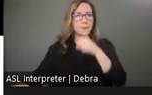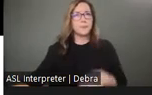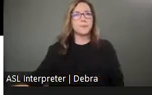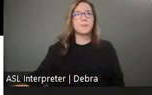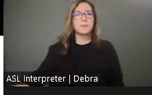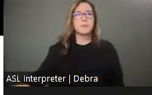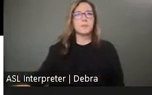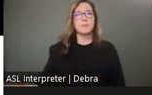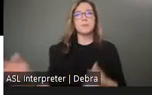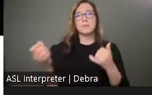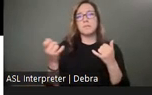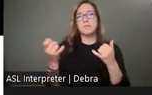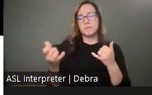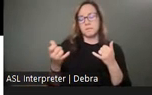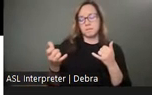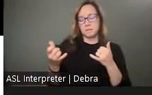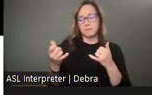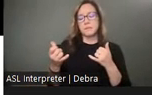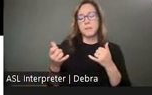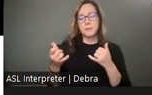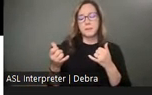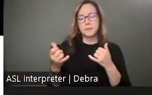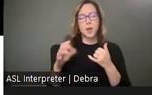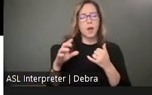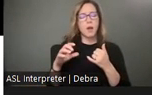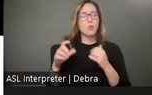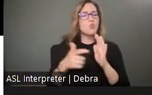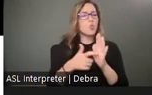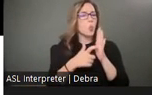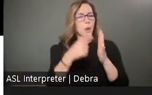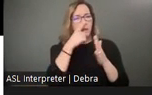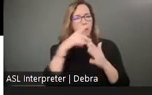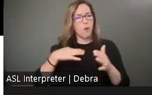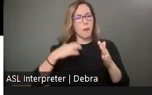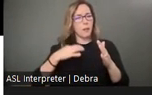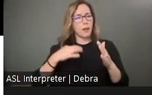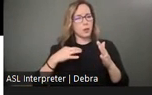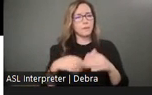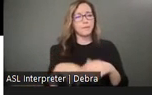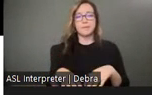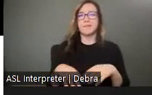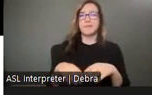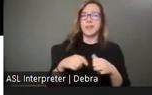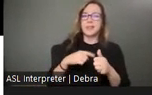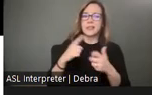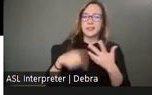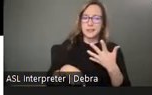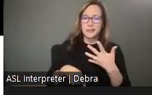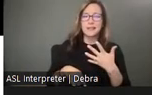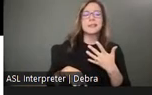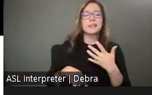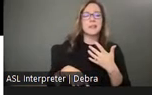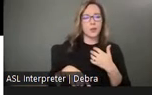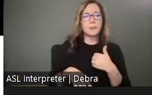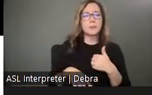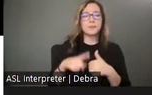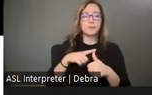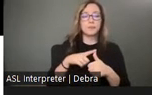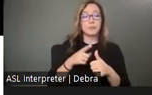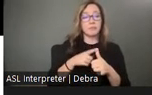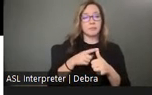So now we're going to talk a little bit about what are the requirements for the application. So several things here. So first, there must be a